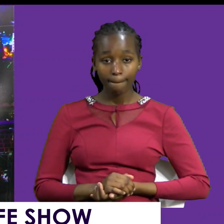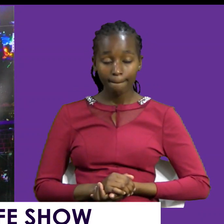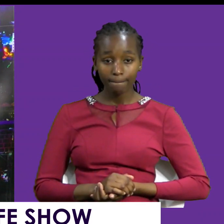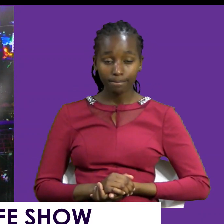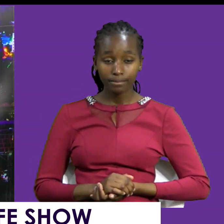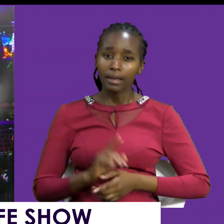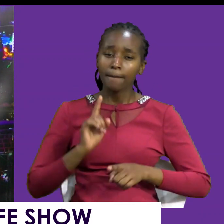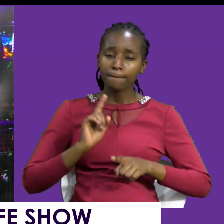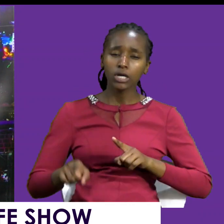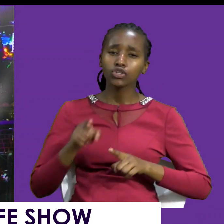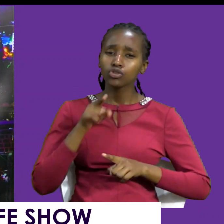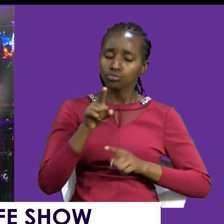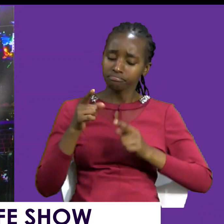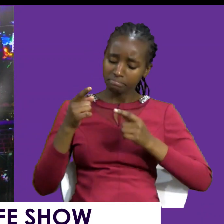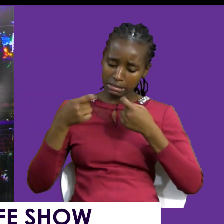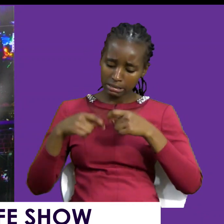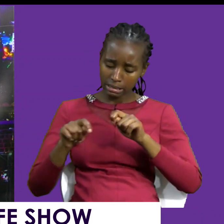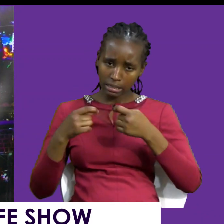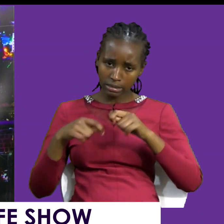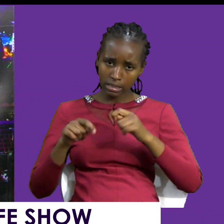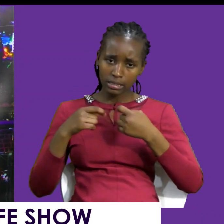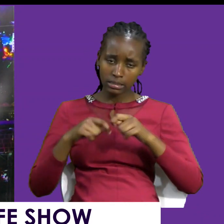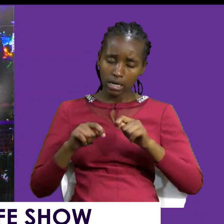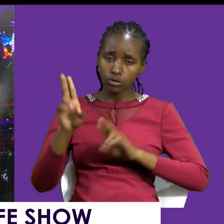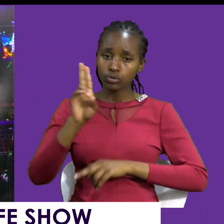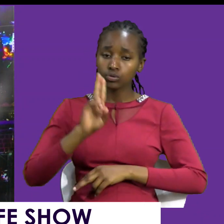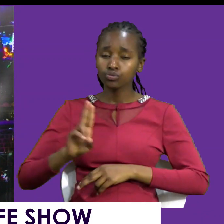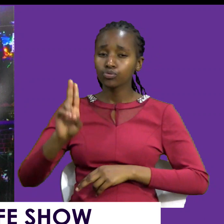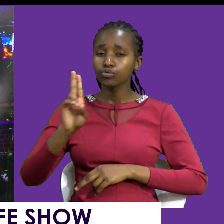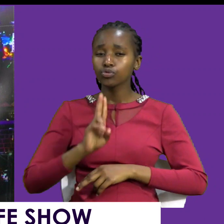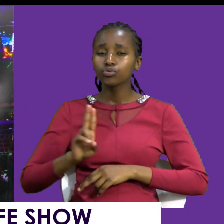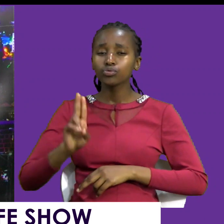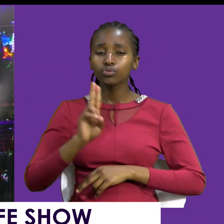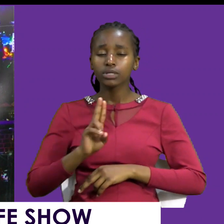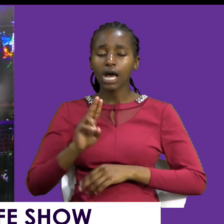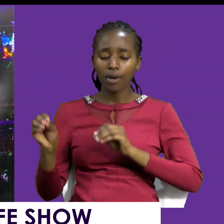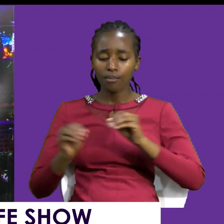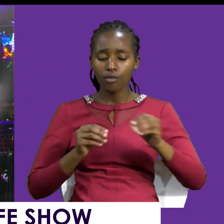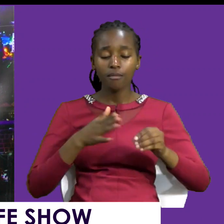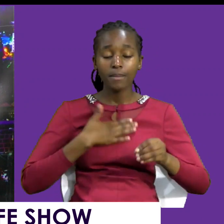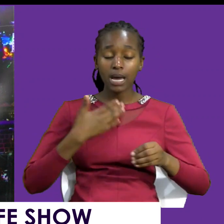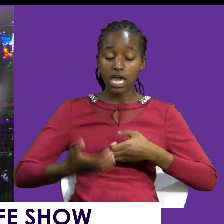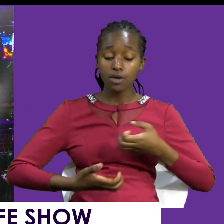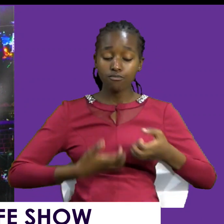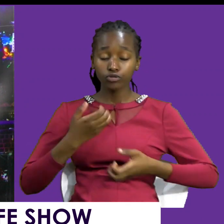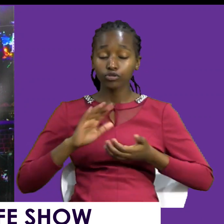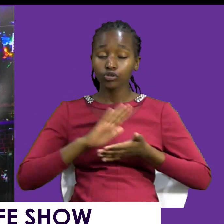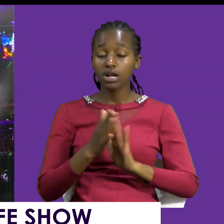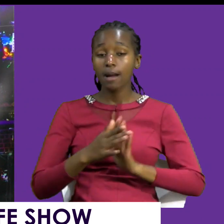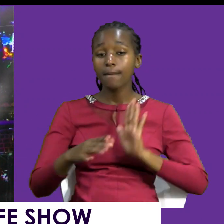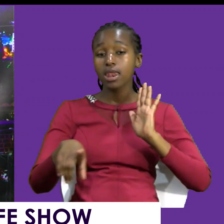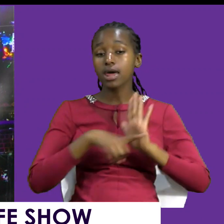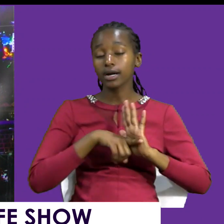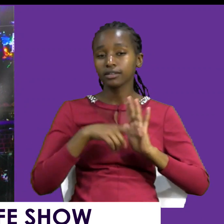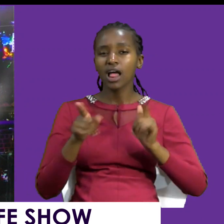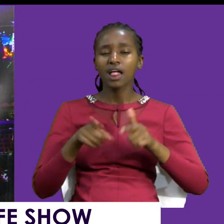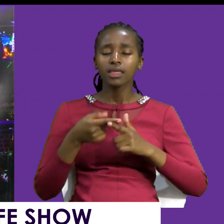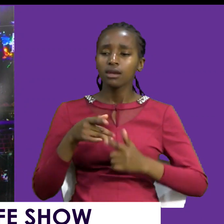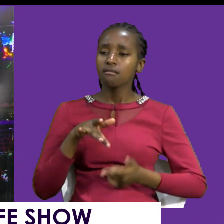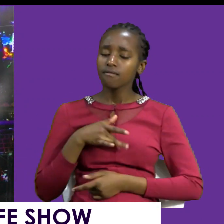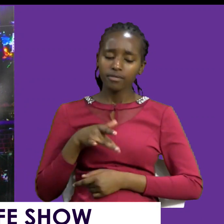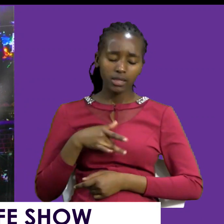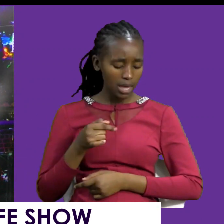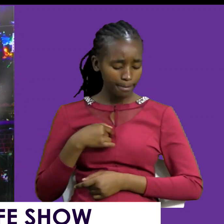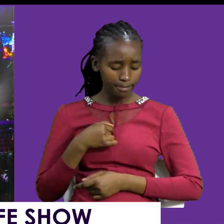and you try to whip my emotion negatively so that I feel that I